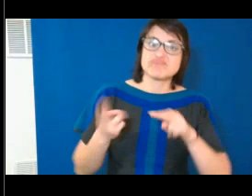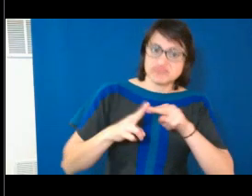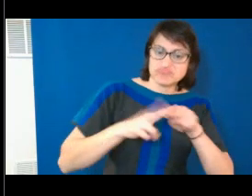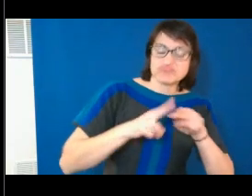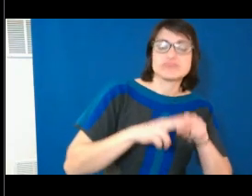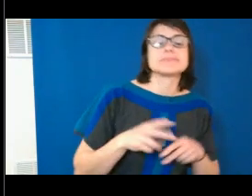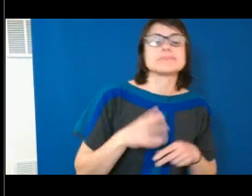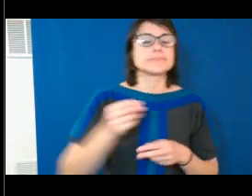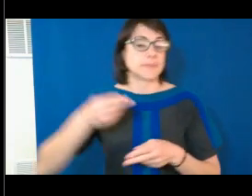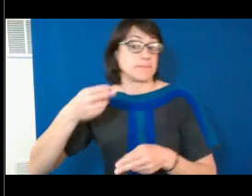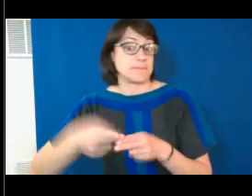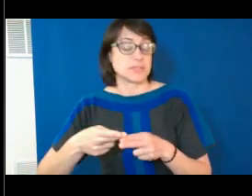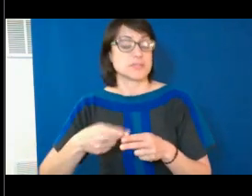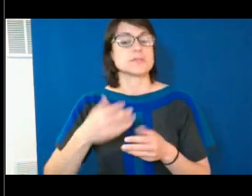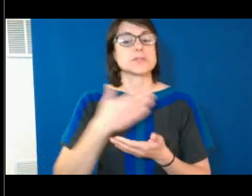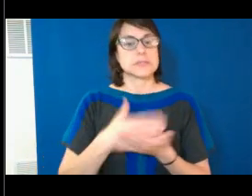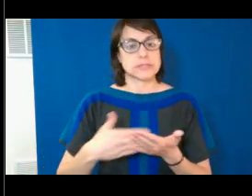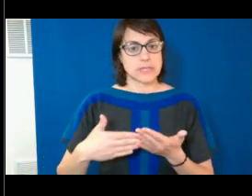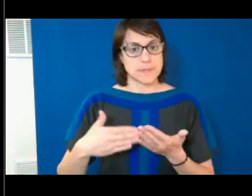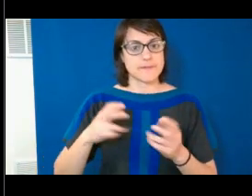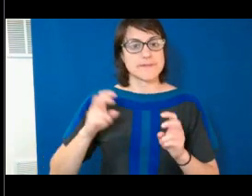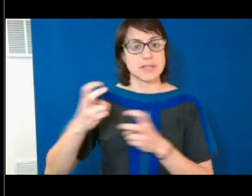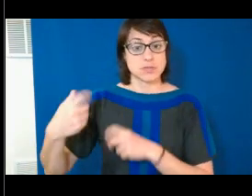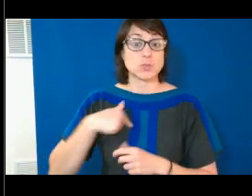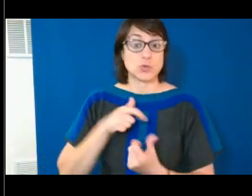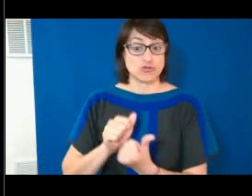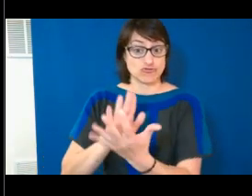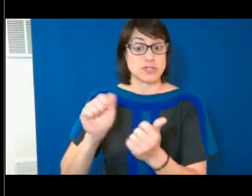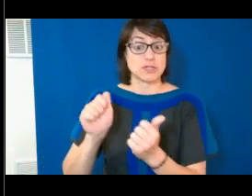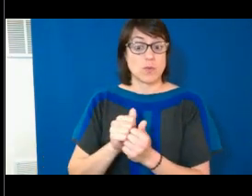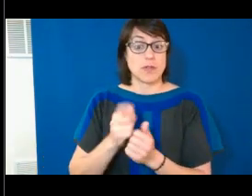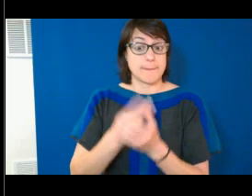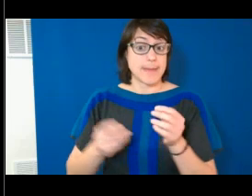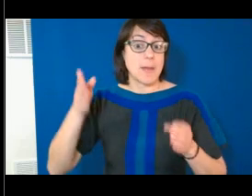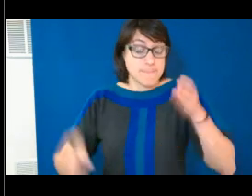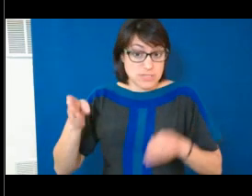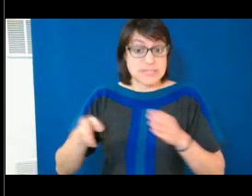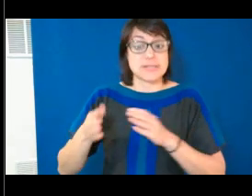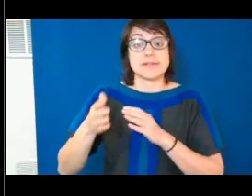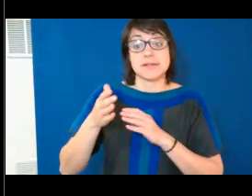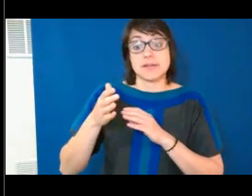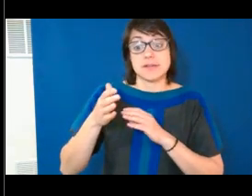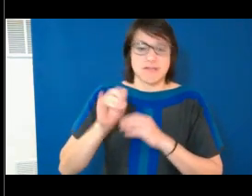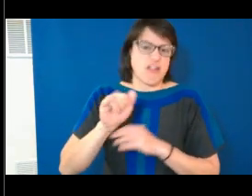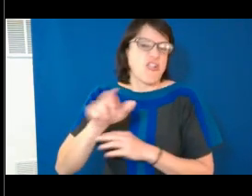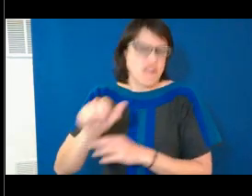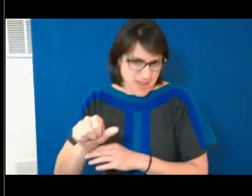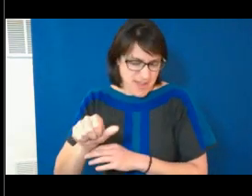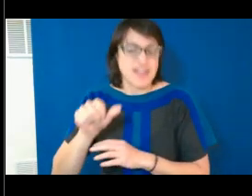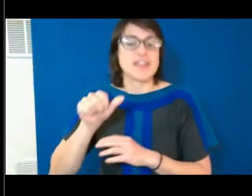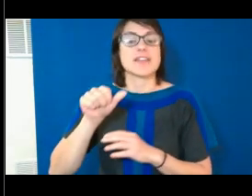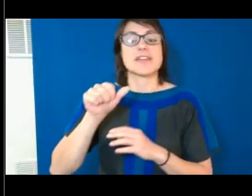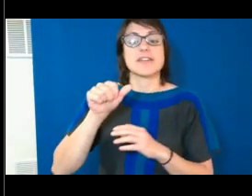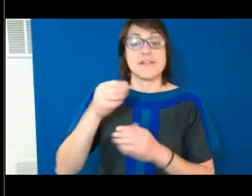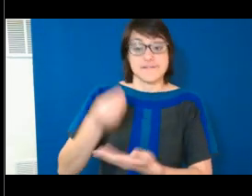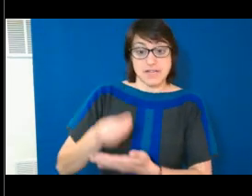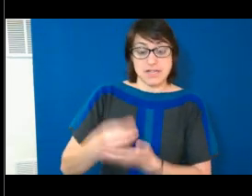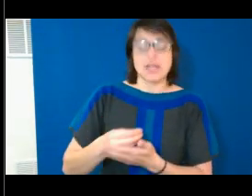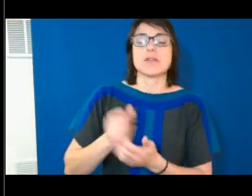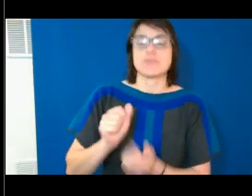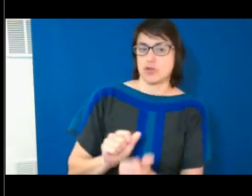with our bipartisan infrastructure law funding include metal, fiberglass, and treated wood.